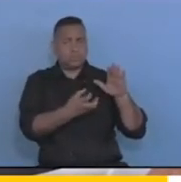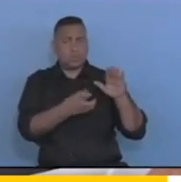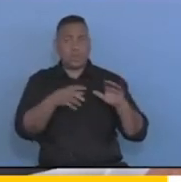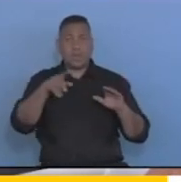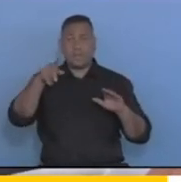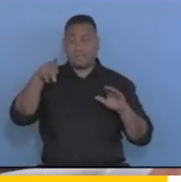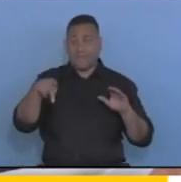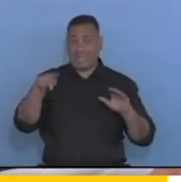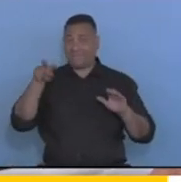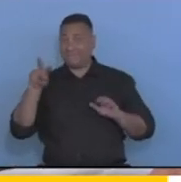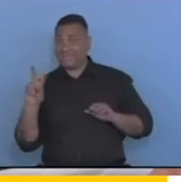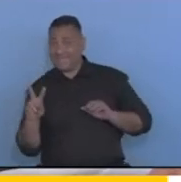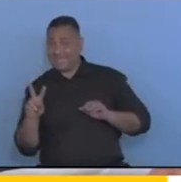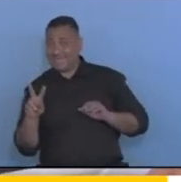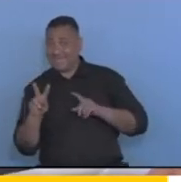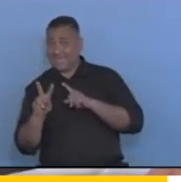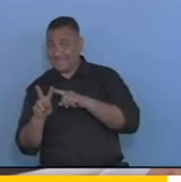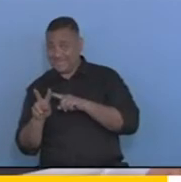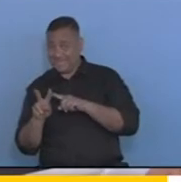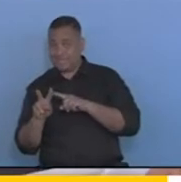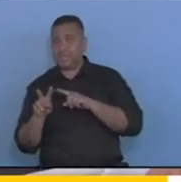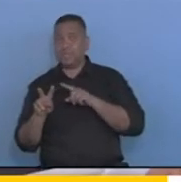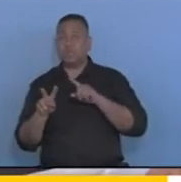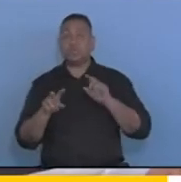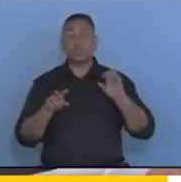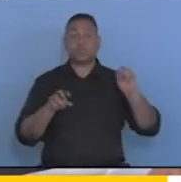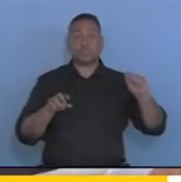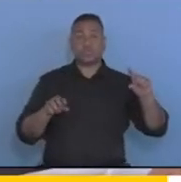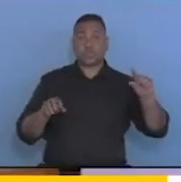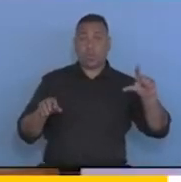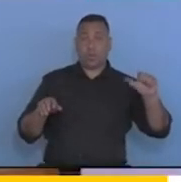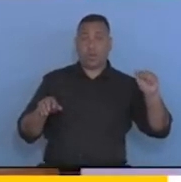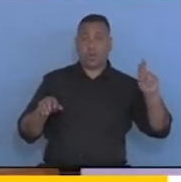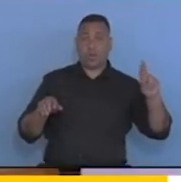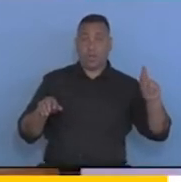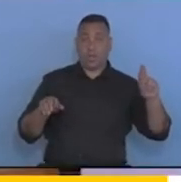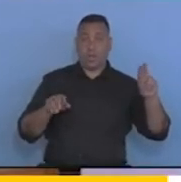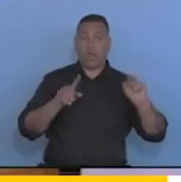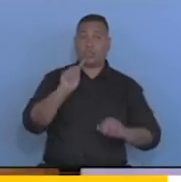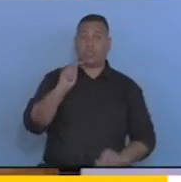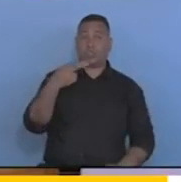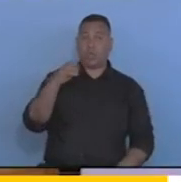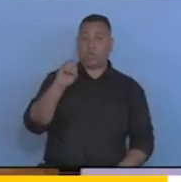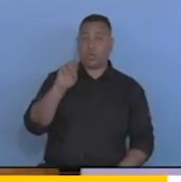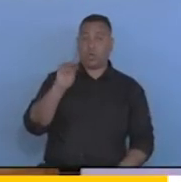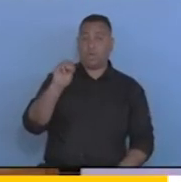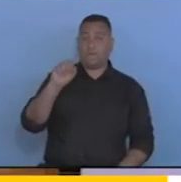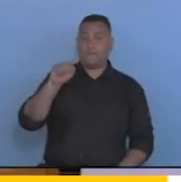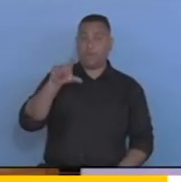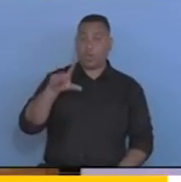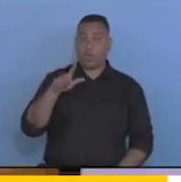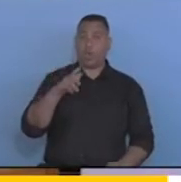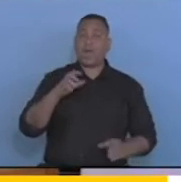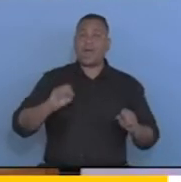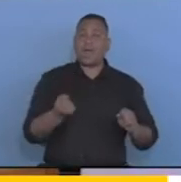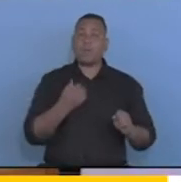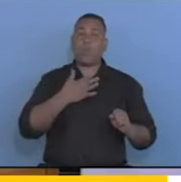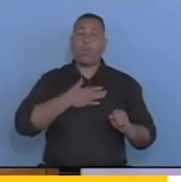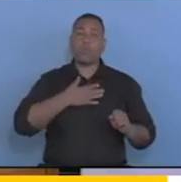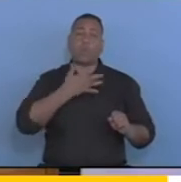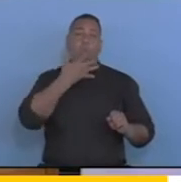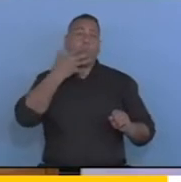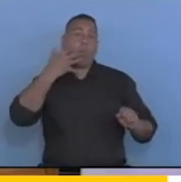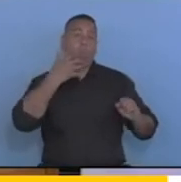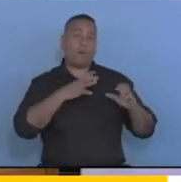Yeah. So solar thermal is the heating of water, which is very important nowadays. Mm-hmm. And then, of course, you also get solar